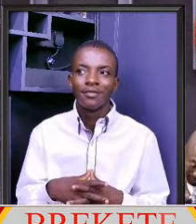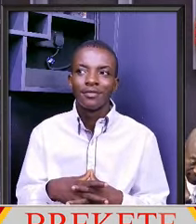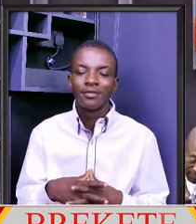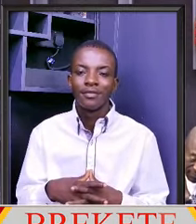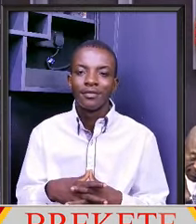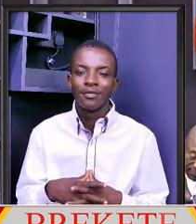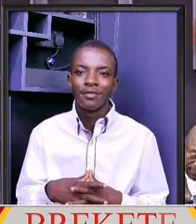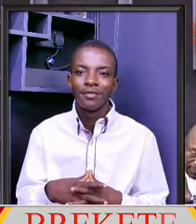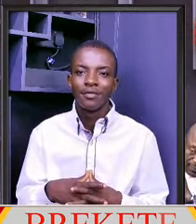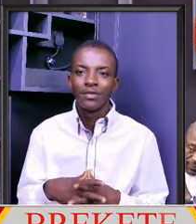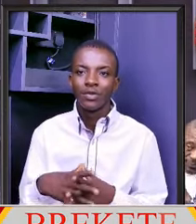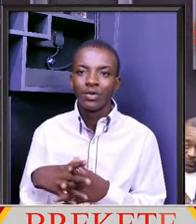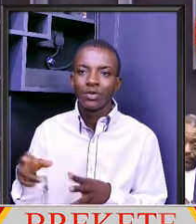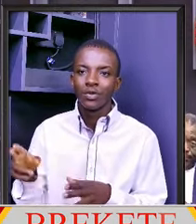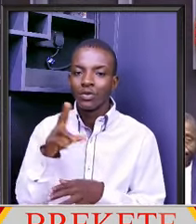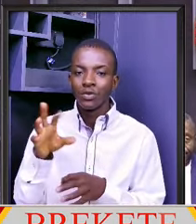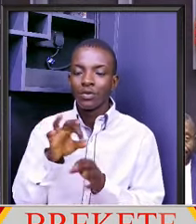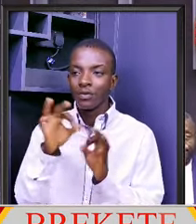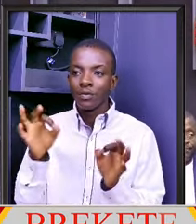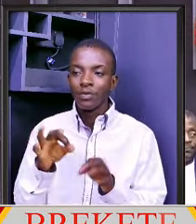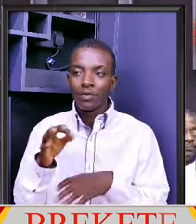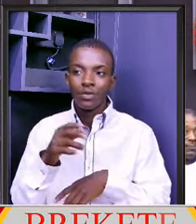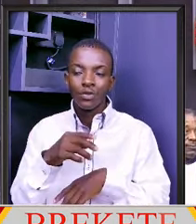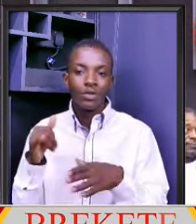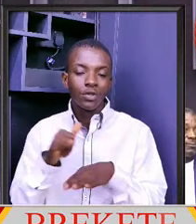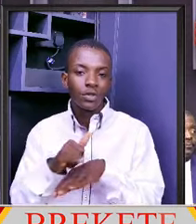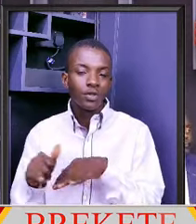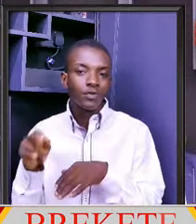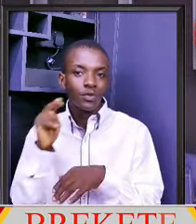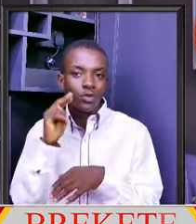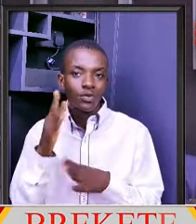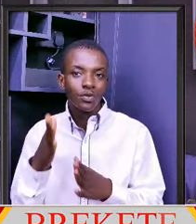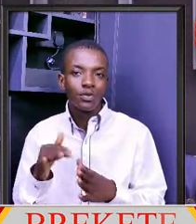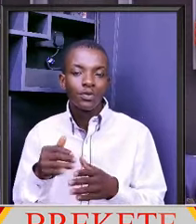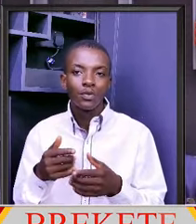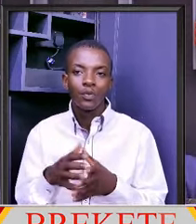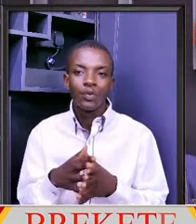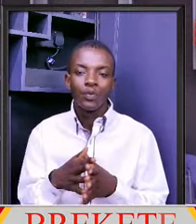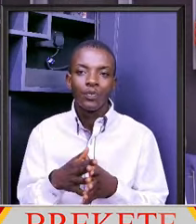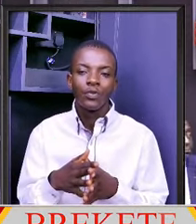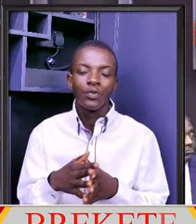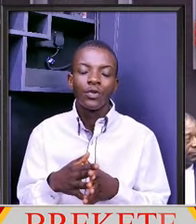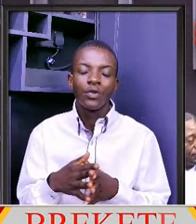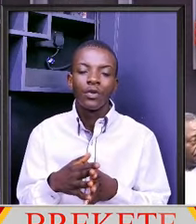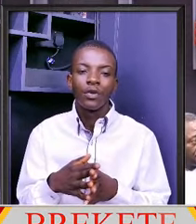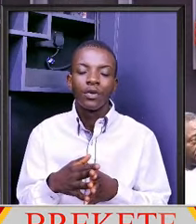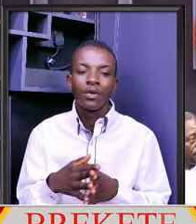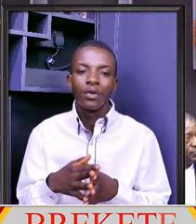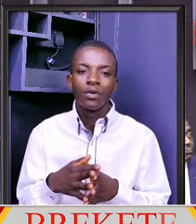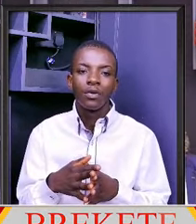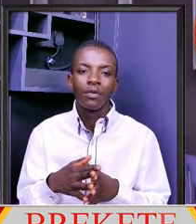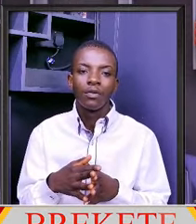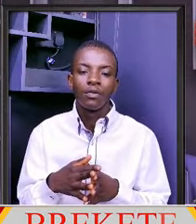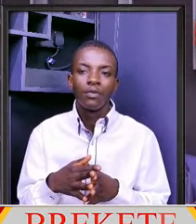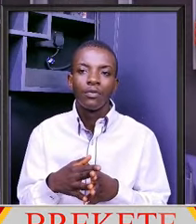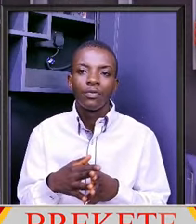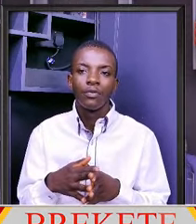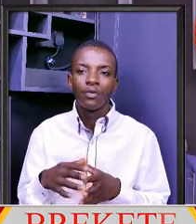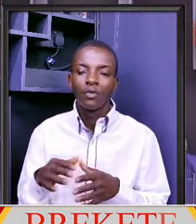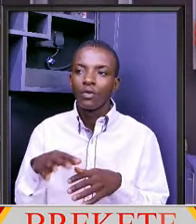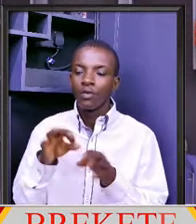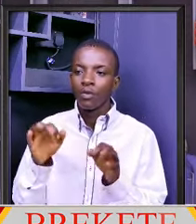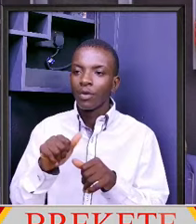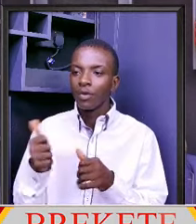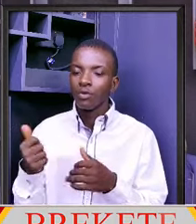So, they came here, they are using your platform to deceive Nigeria. Would you let us know the day you are coming? They brought another